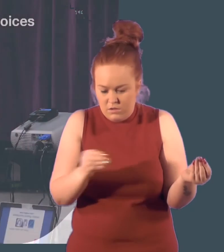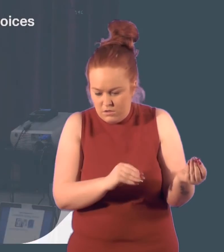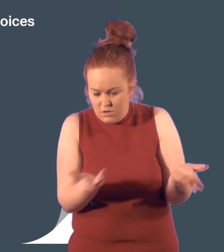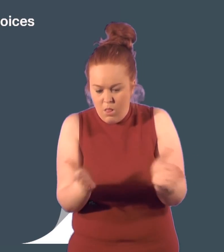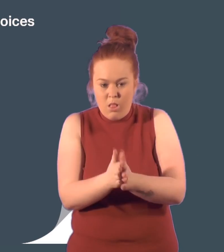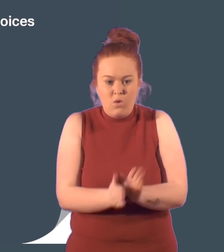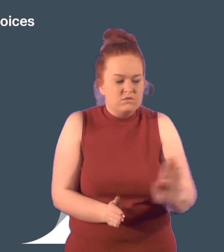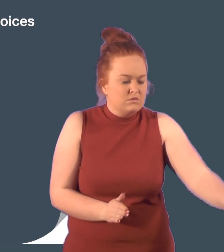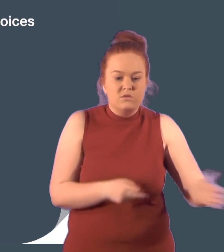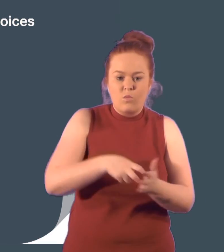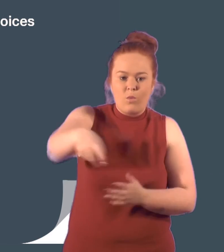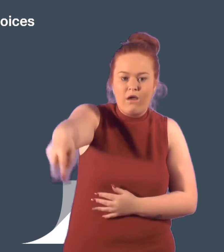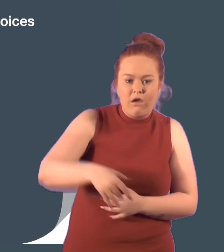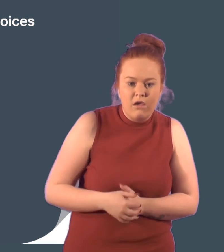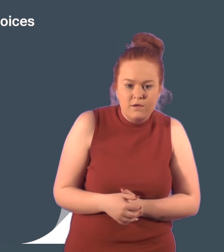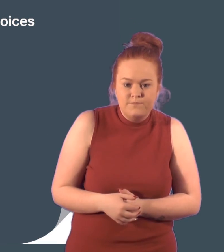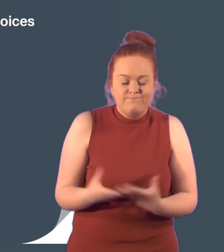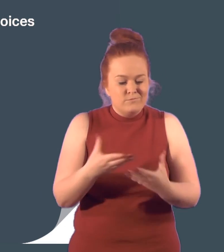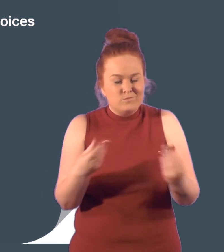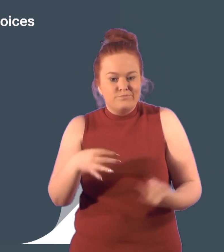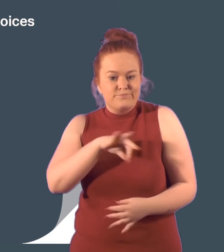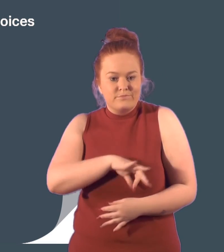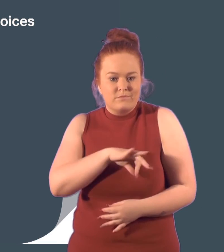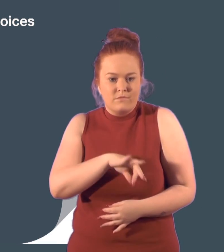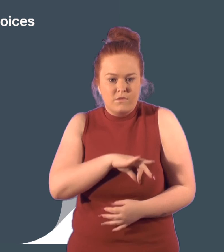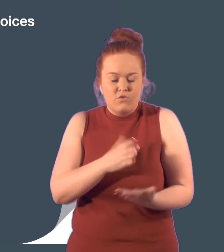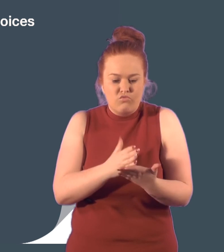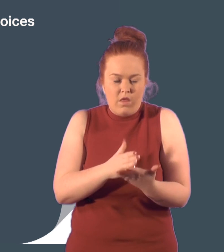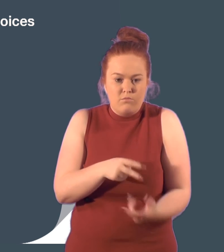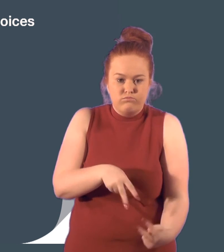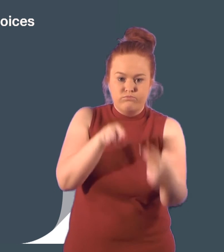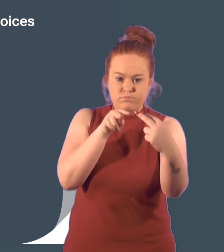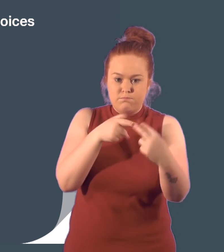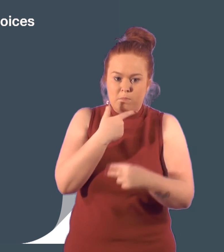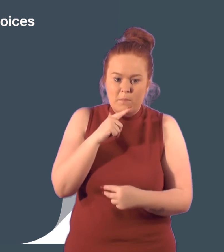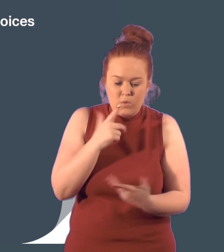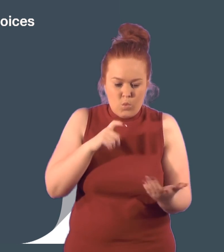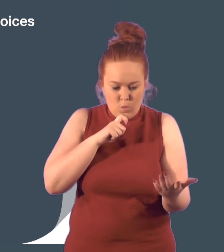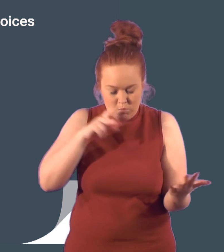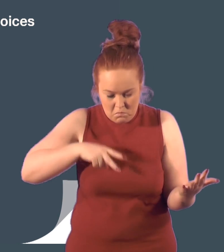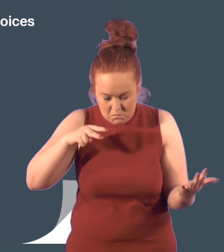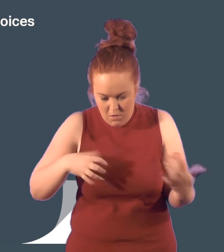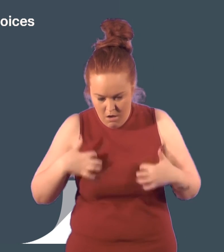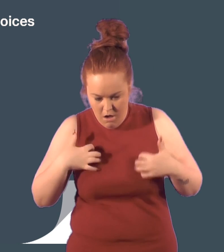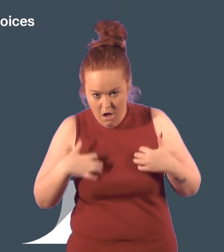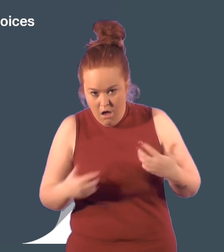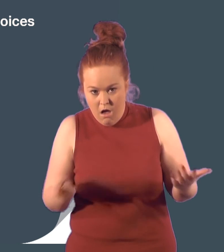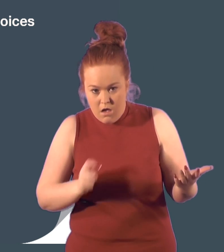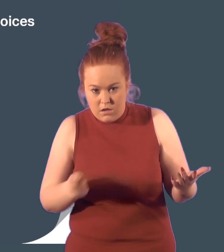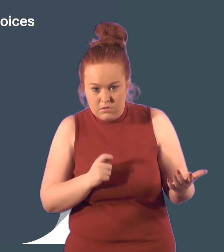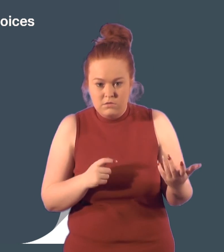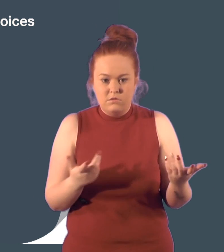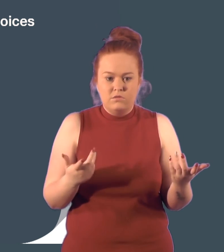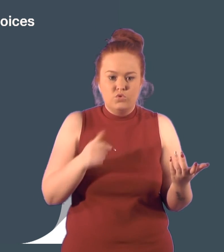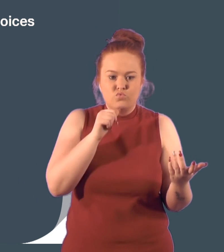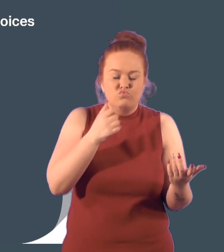So some of those benefits are, obviously it really engages the people who are reading the book. Like I say, they don't just get to